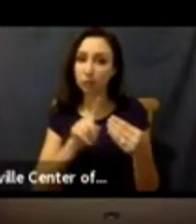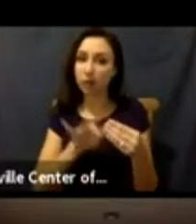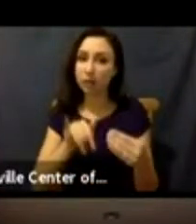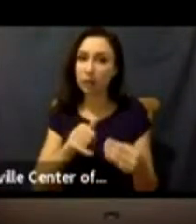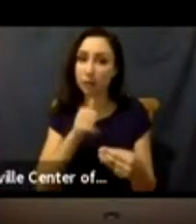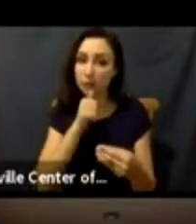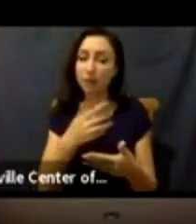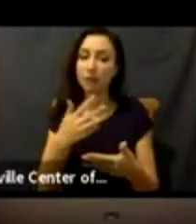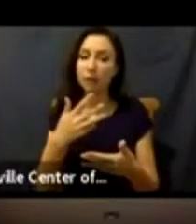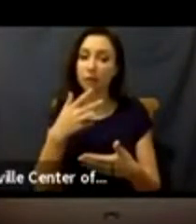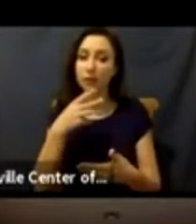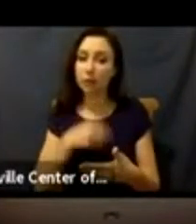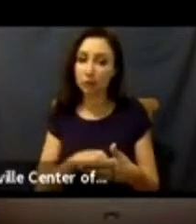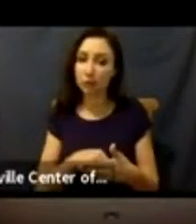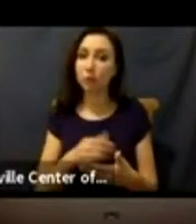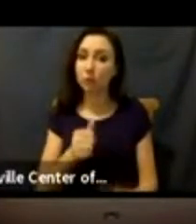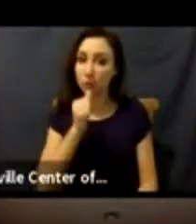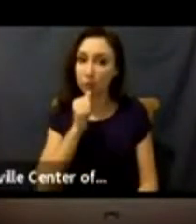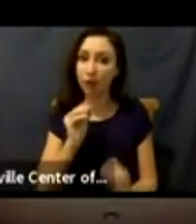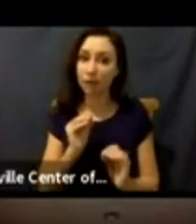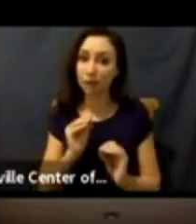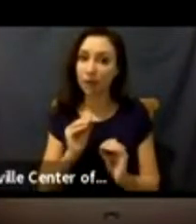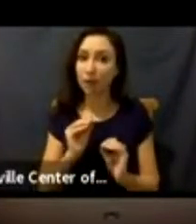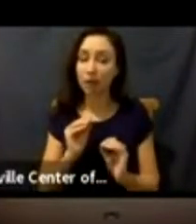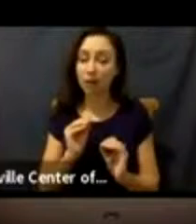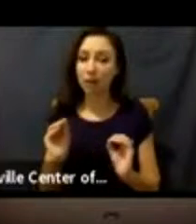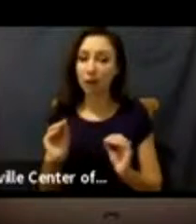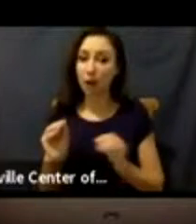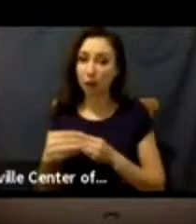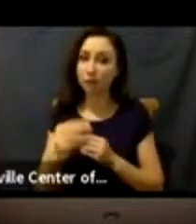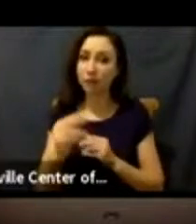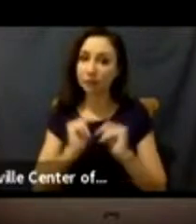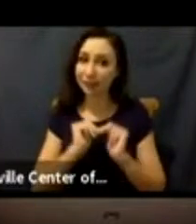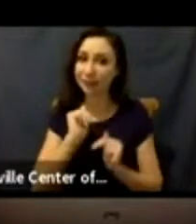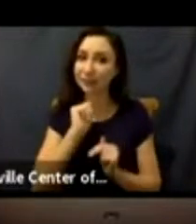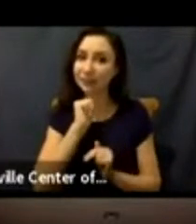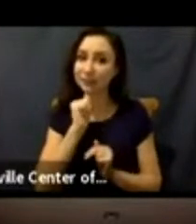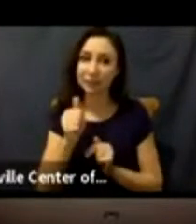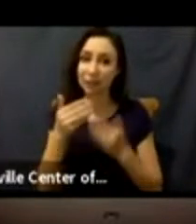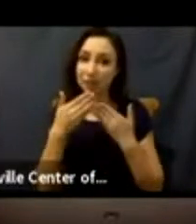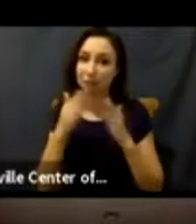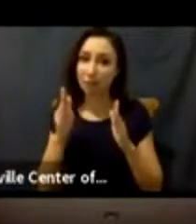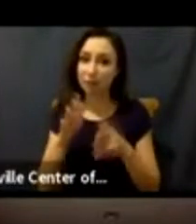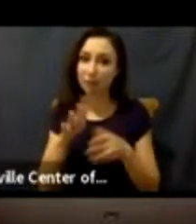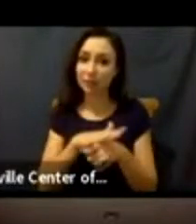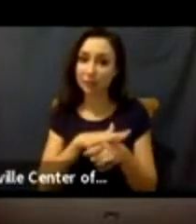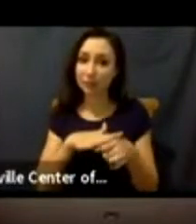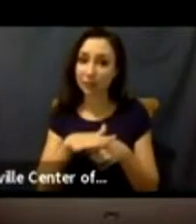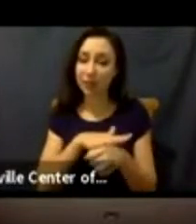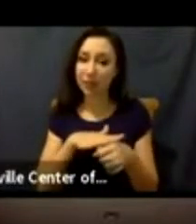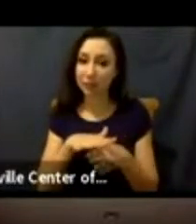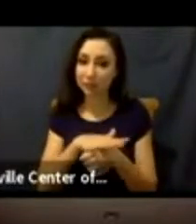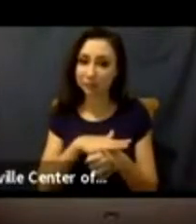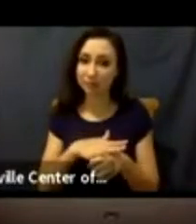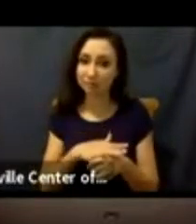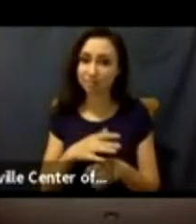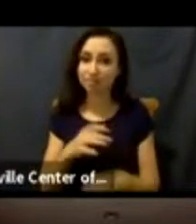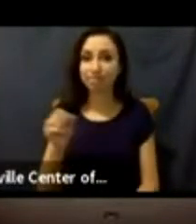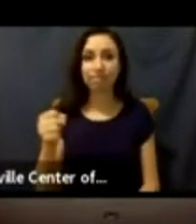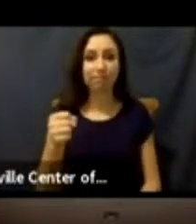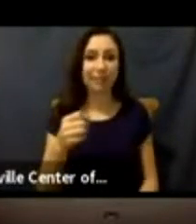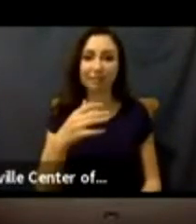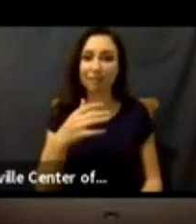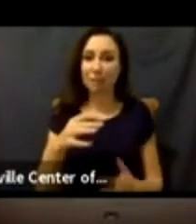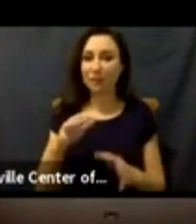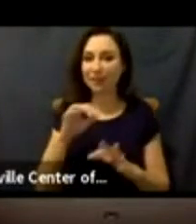includes a private office building. Yeah. That's not a public space. Not homes and not on private property in the sense of a